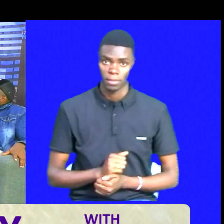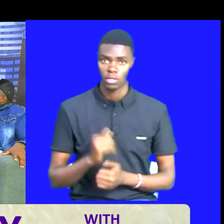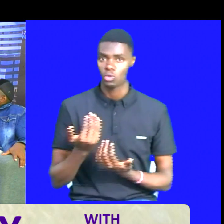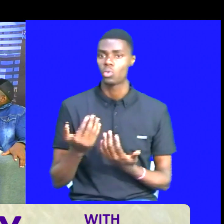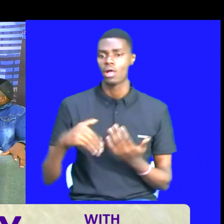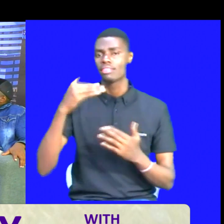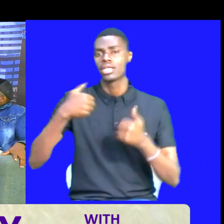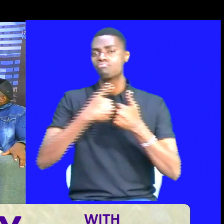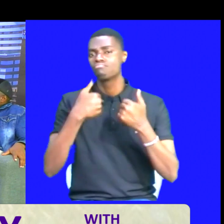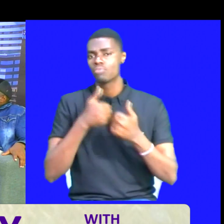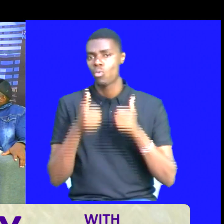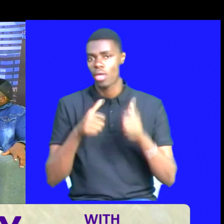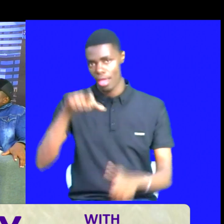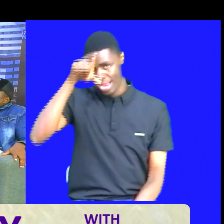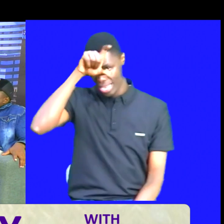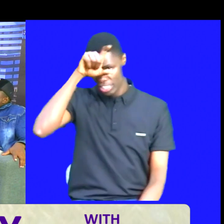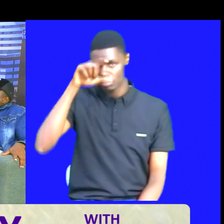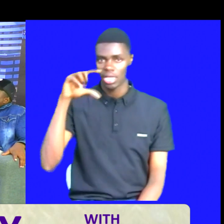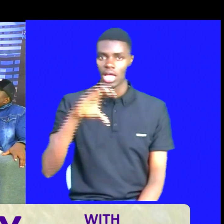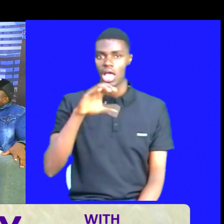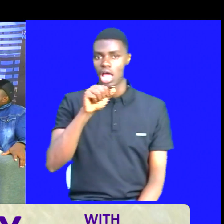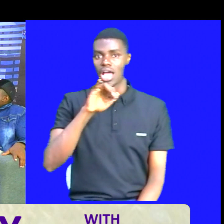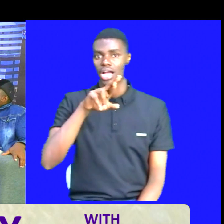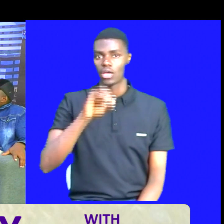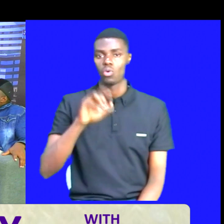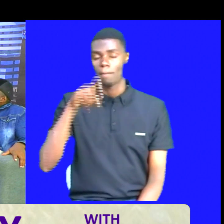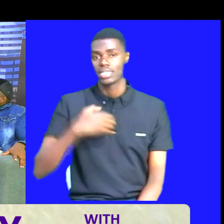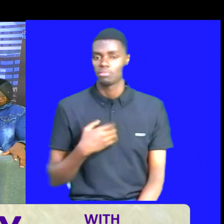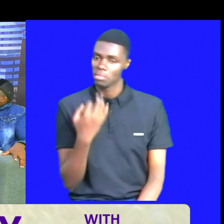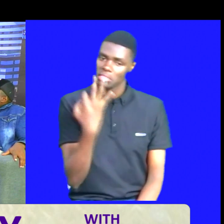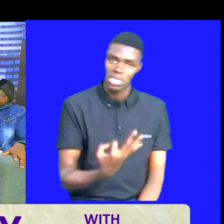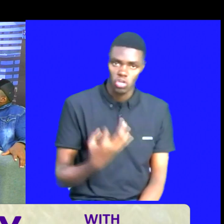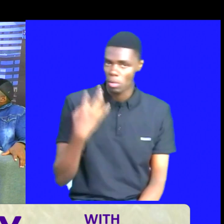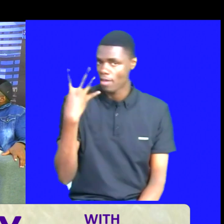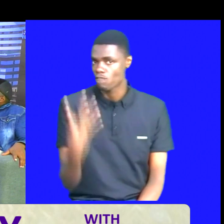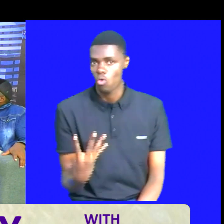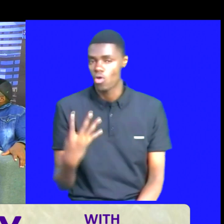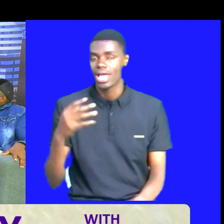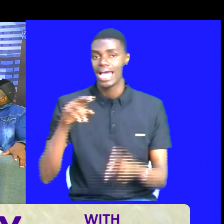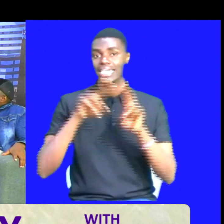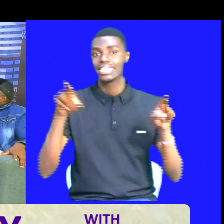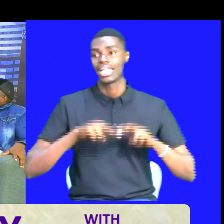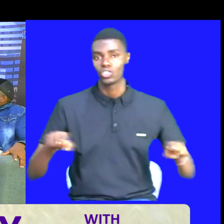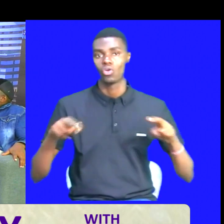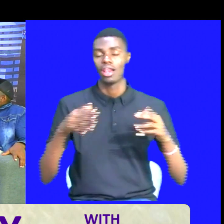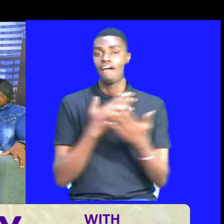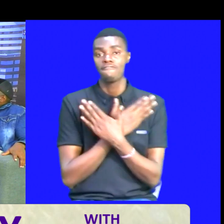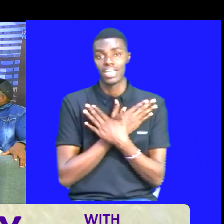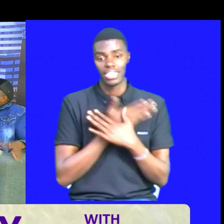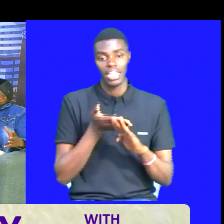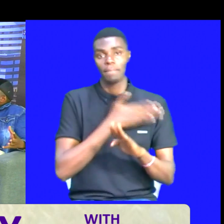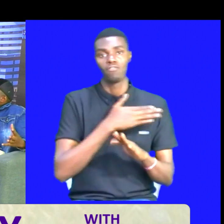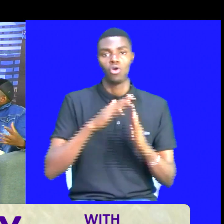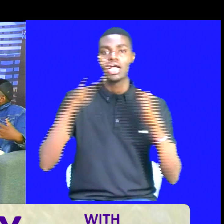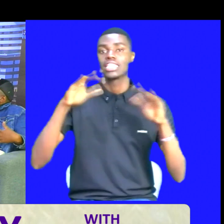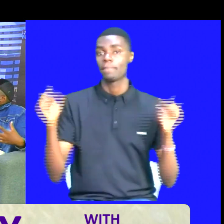tournament, which will be in Cairo, Right. we expect maybe to have at least 3 or 4 international friendlies Build up to matches. the main event. Yes. Even